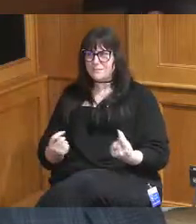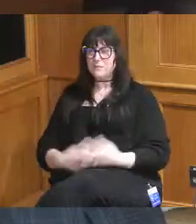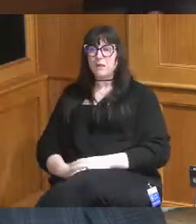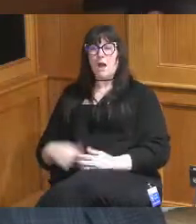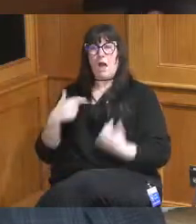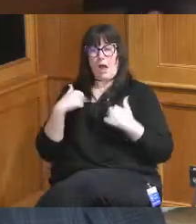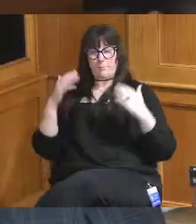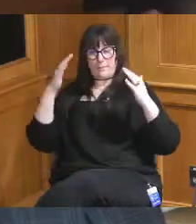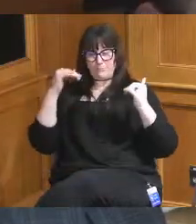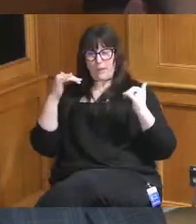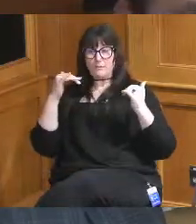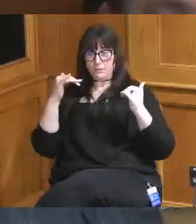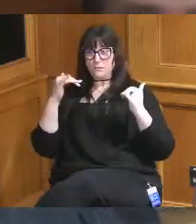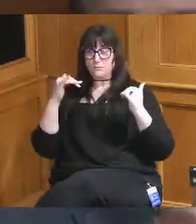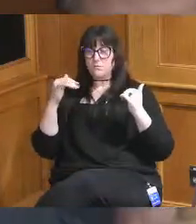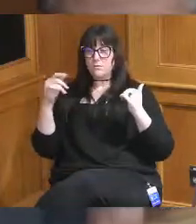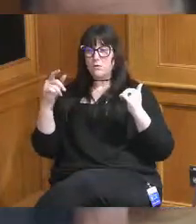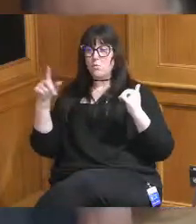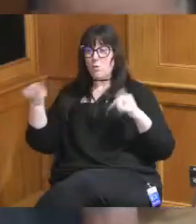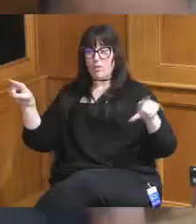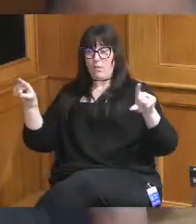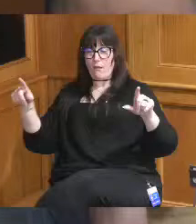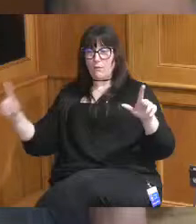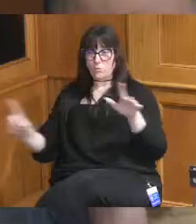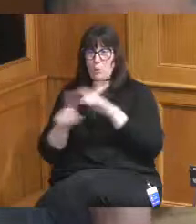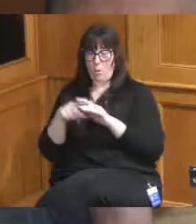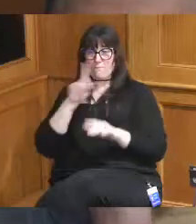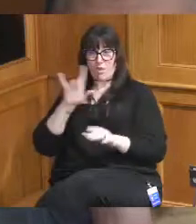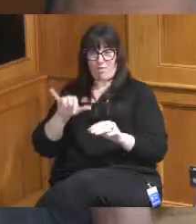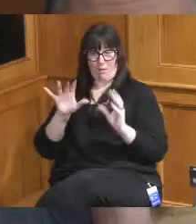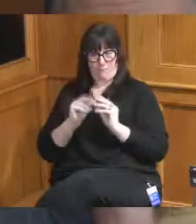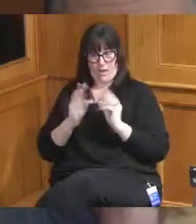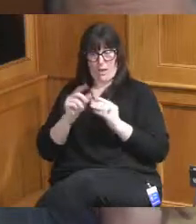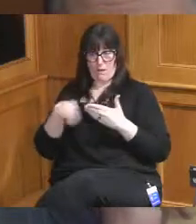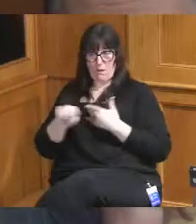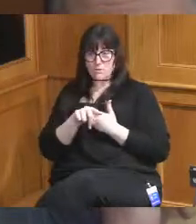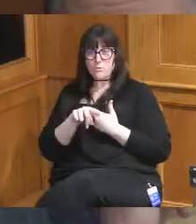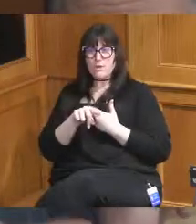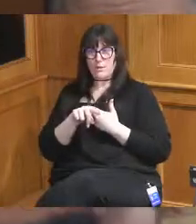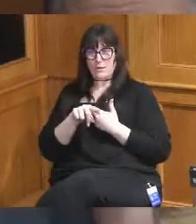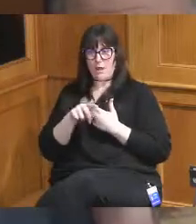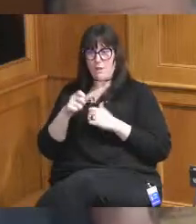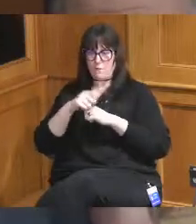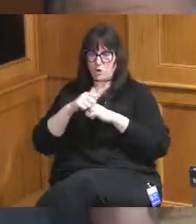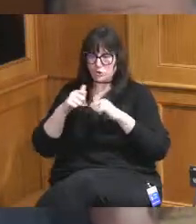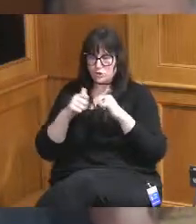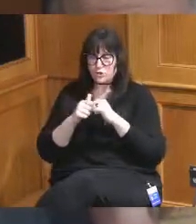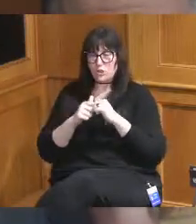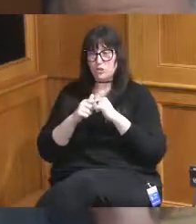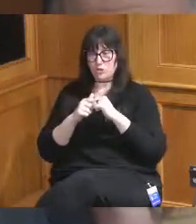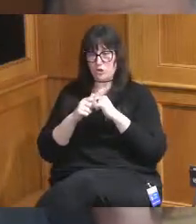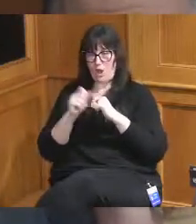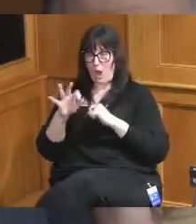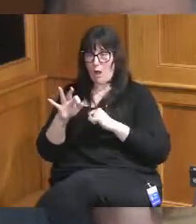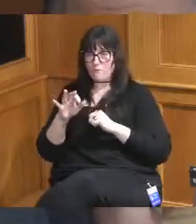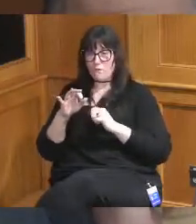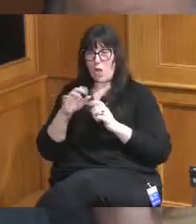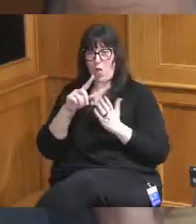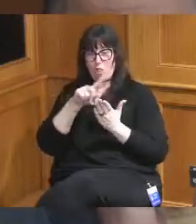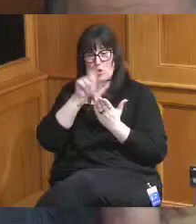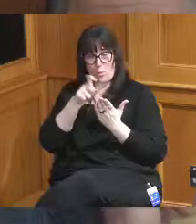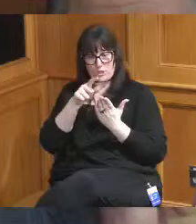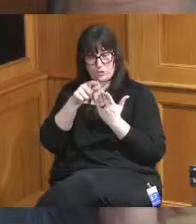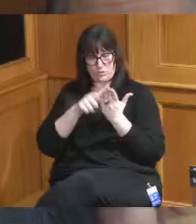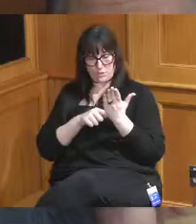when they come here to have some structure of here are the questions, and I think you all